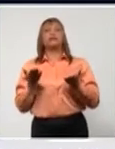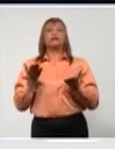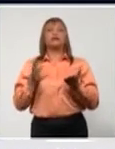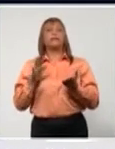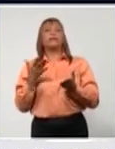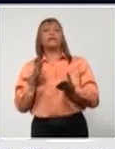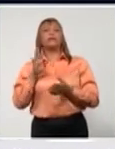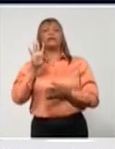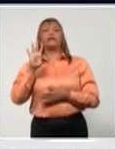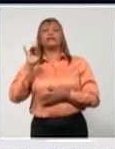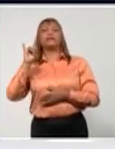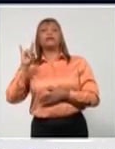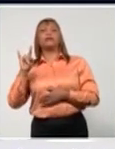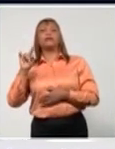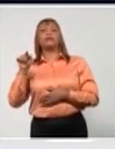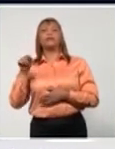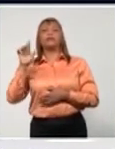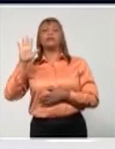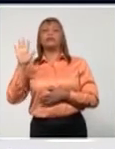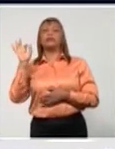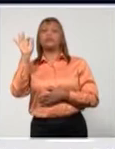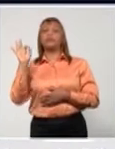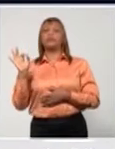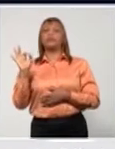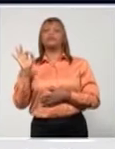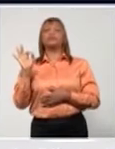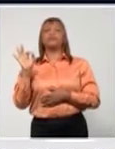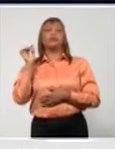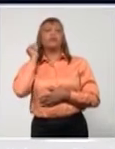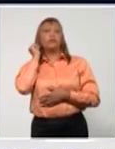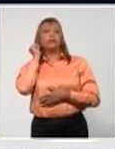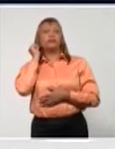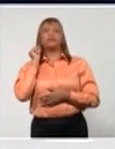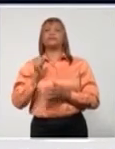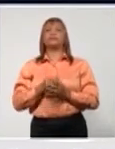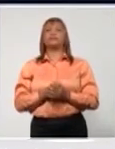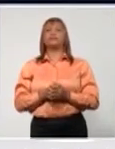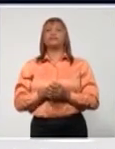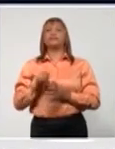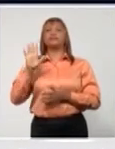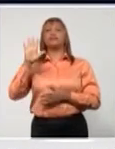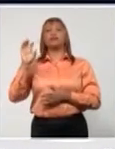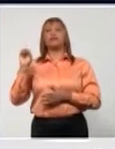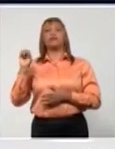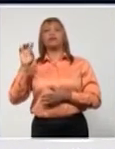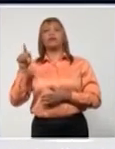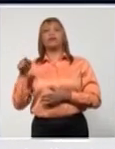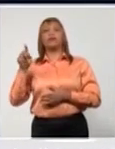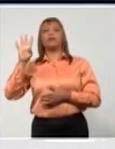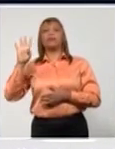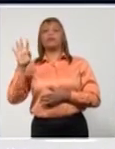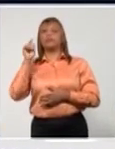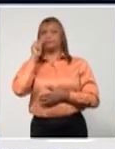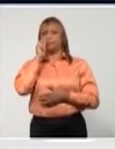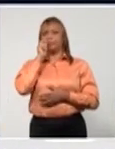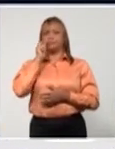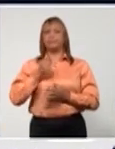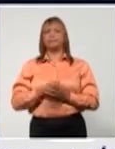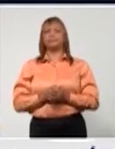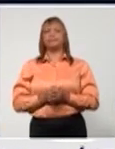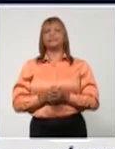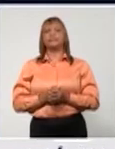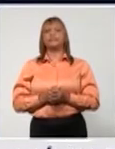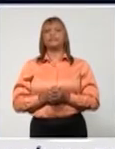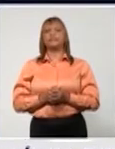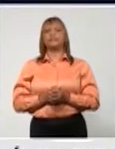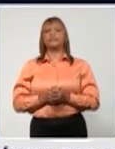last 15 days, it rises to 71%. As I stated, she's from Granma province and the municipality of